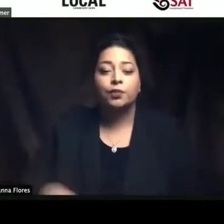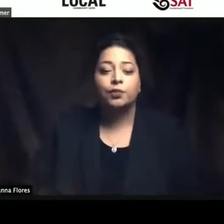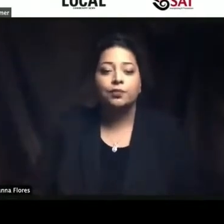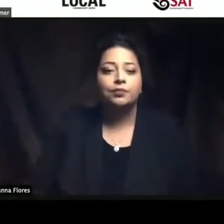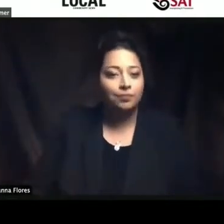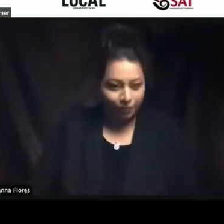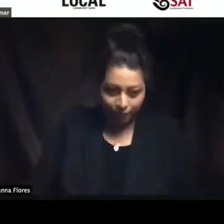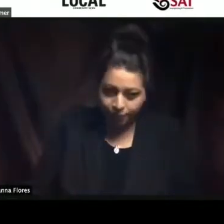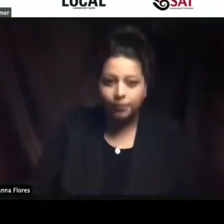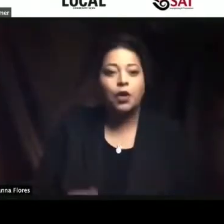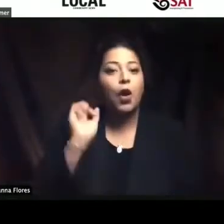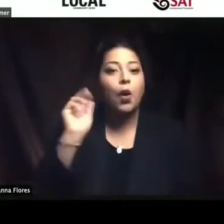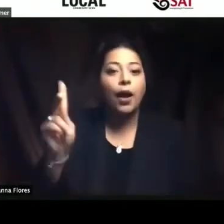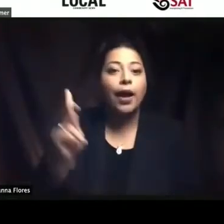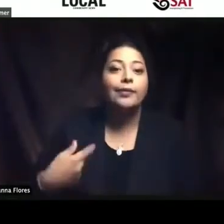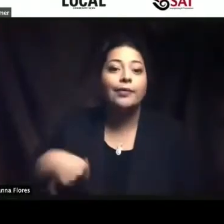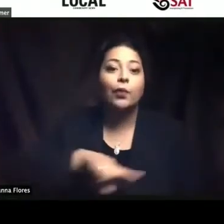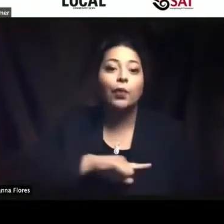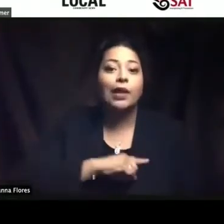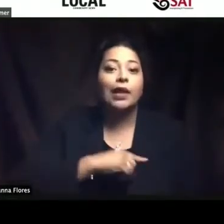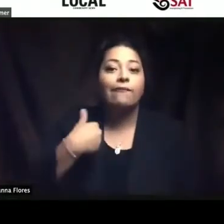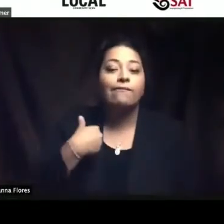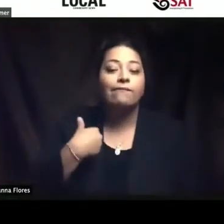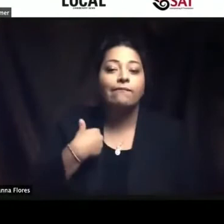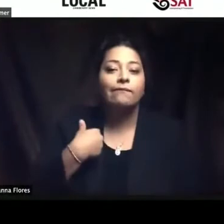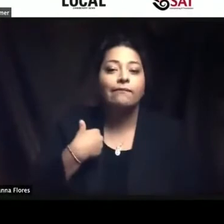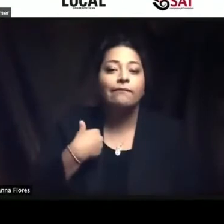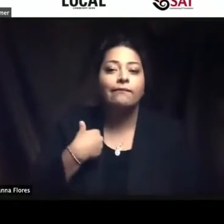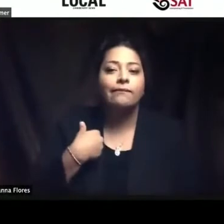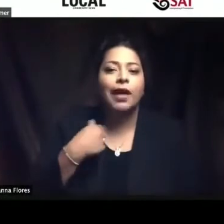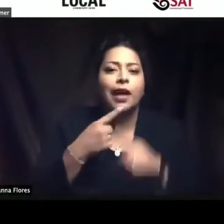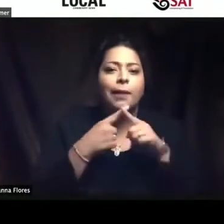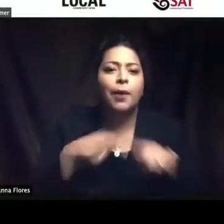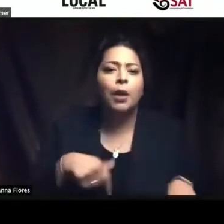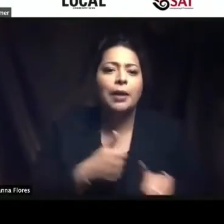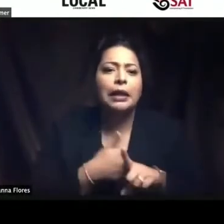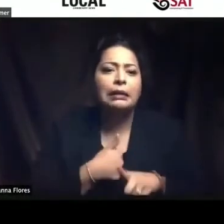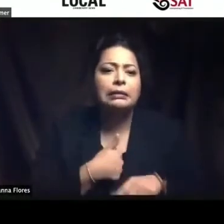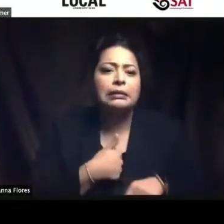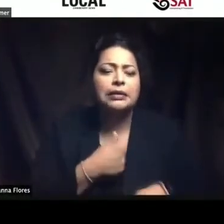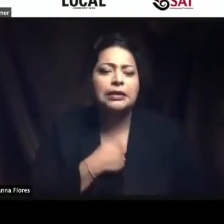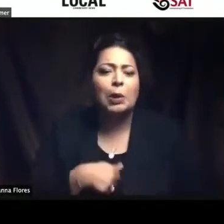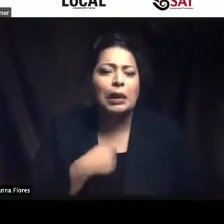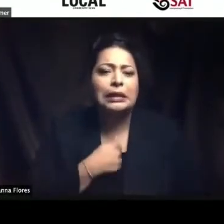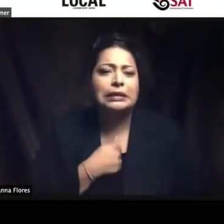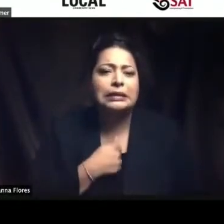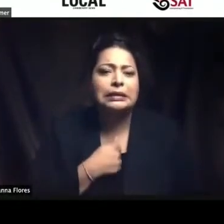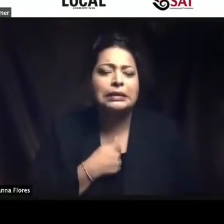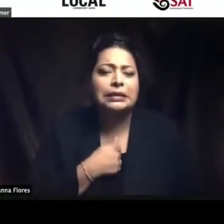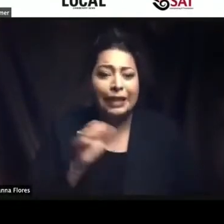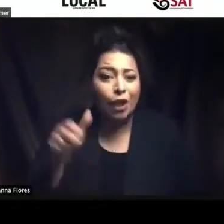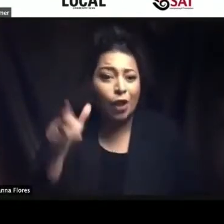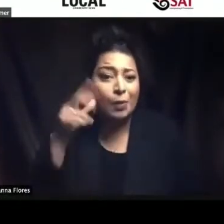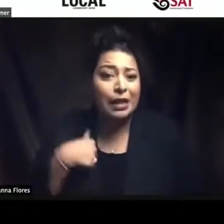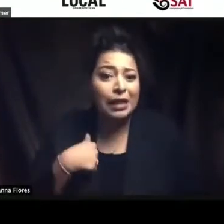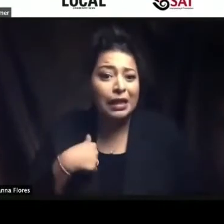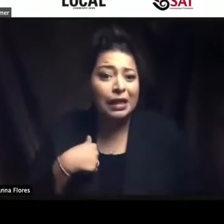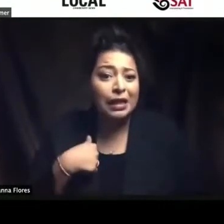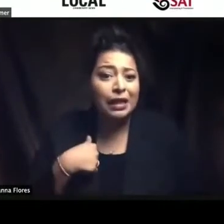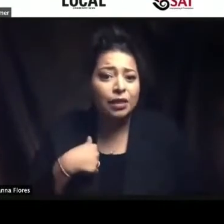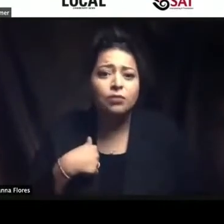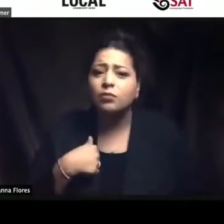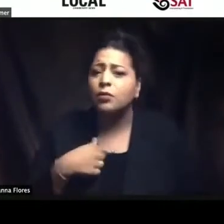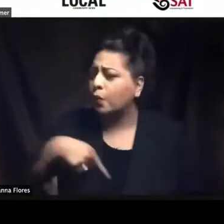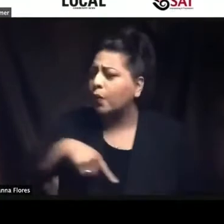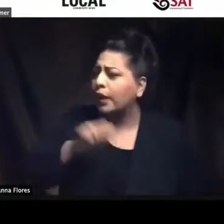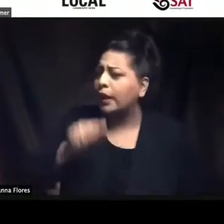All right, so we have, do I unmute myself? I'm sorry. Can you hear me? We can hear